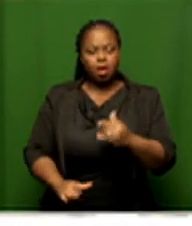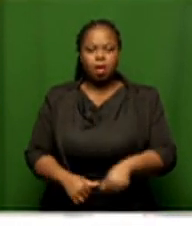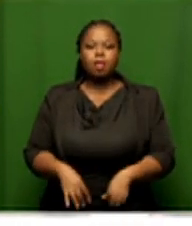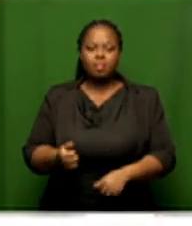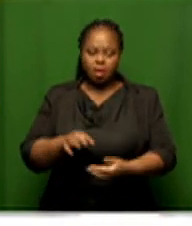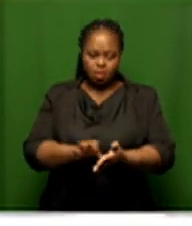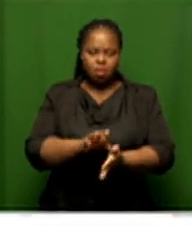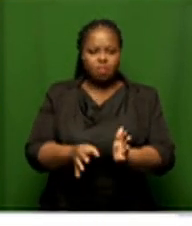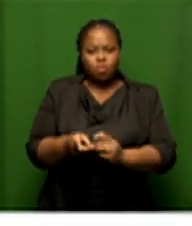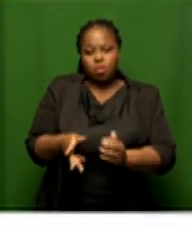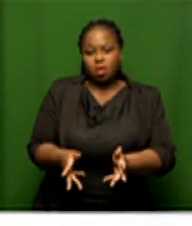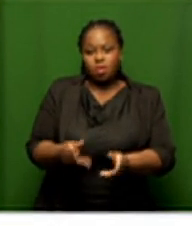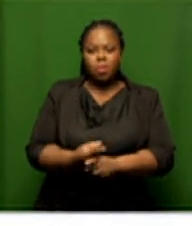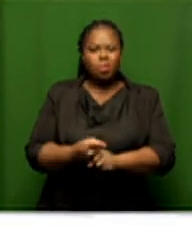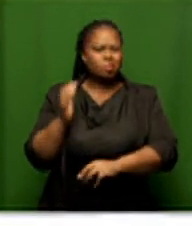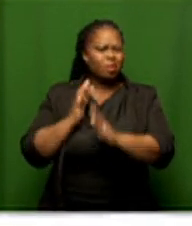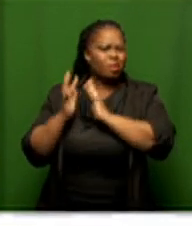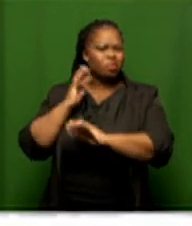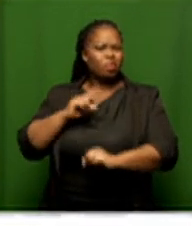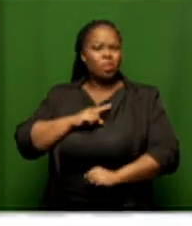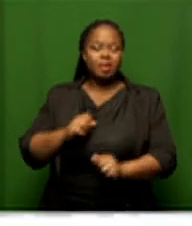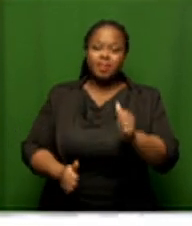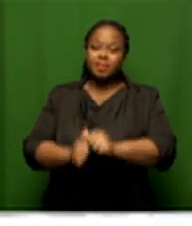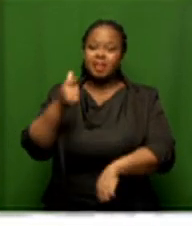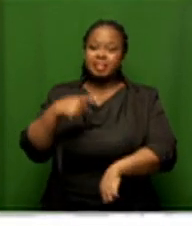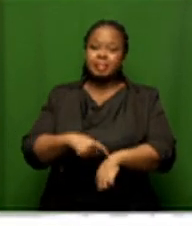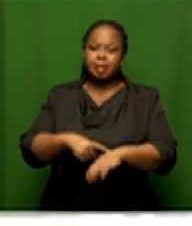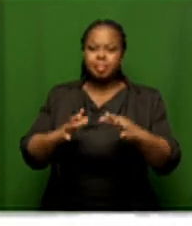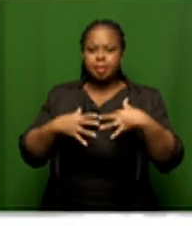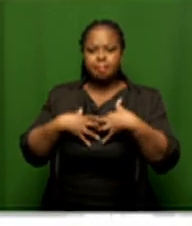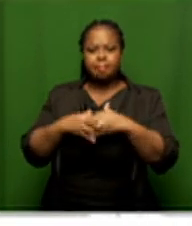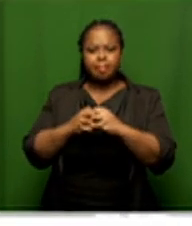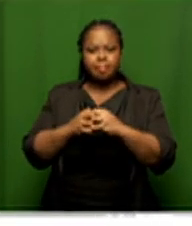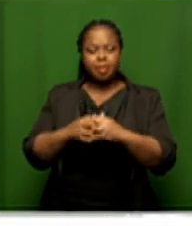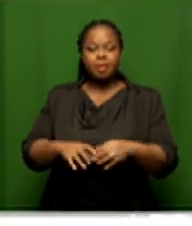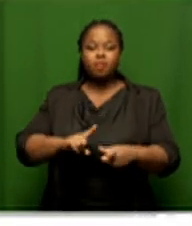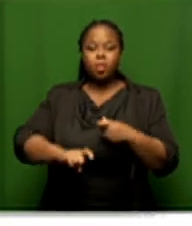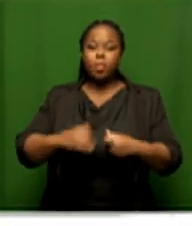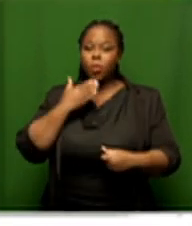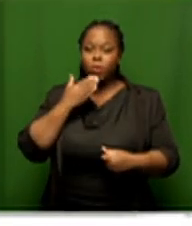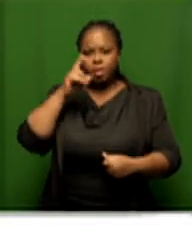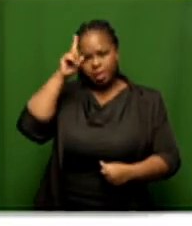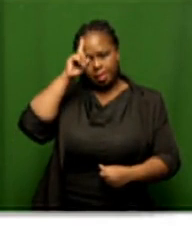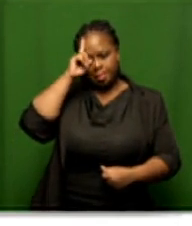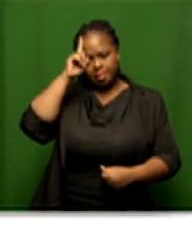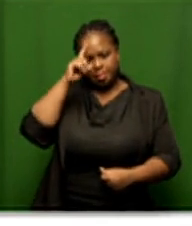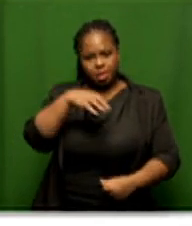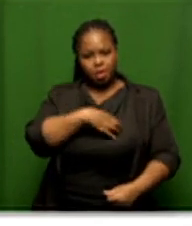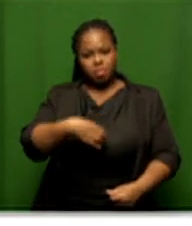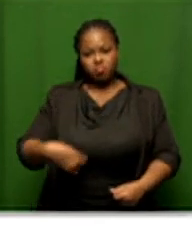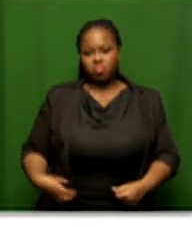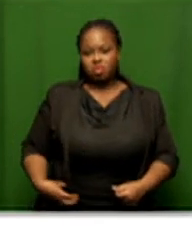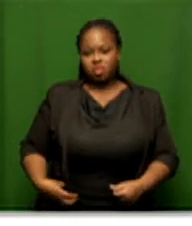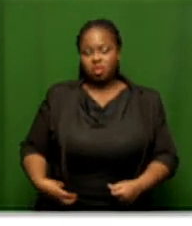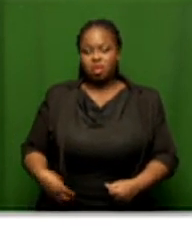institution carries a lot of history because it is the first institution to have been established by a black president, who was the first